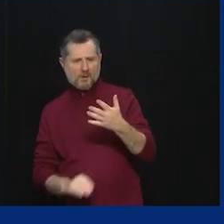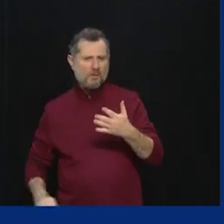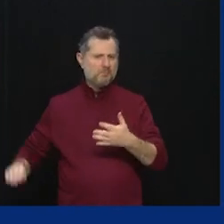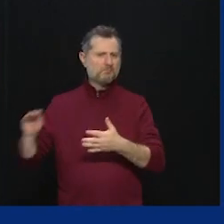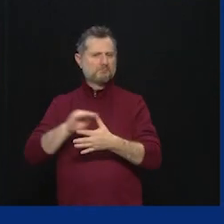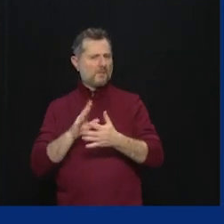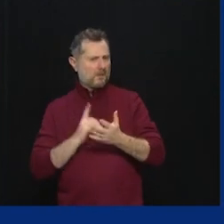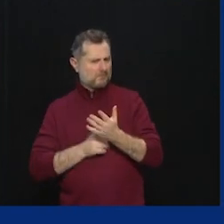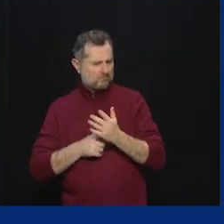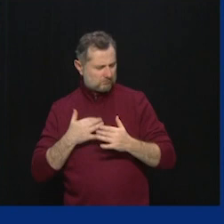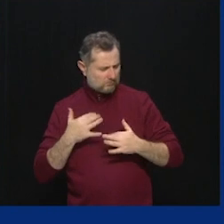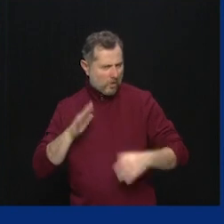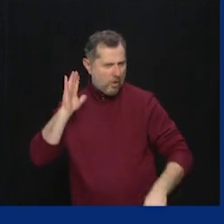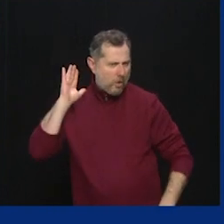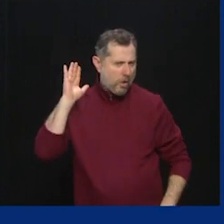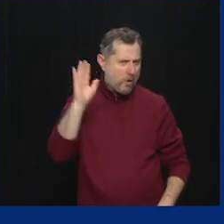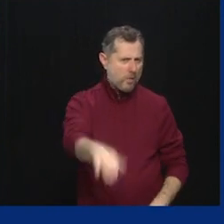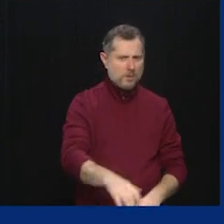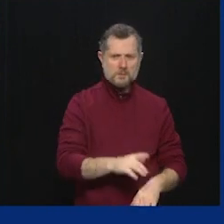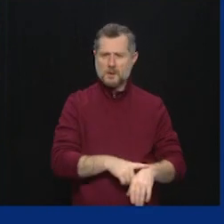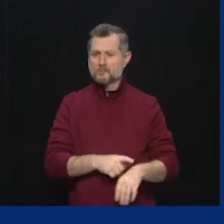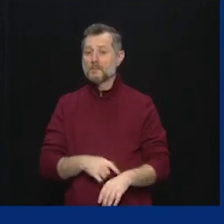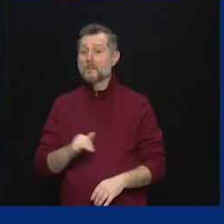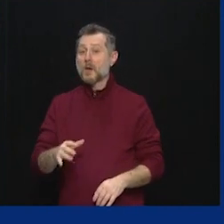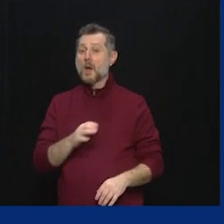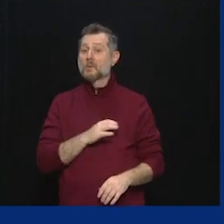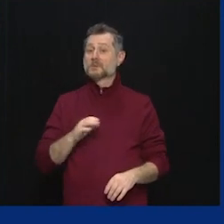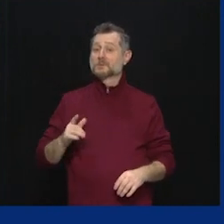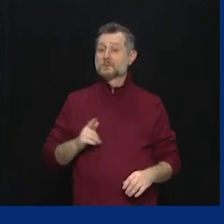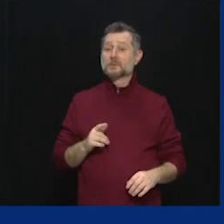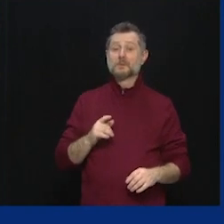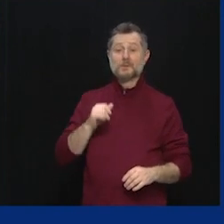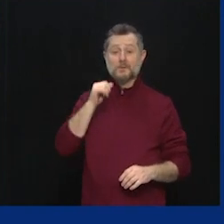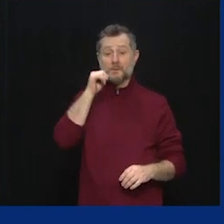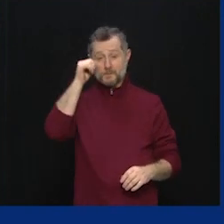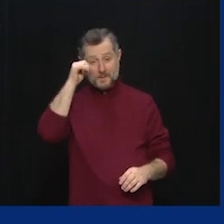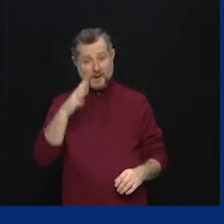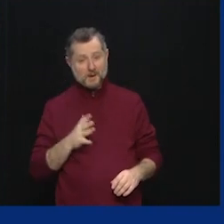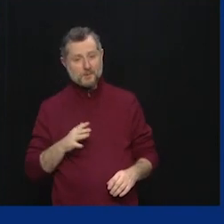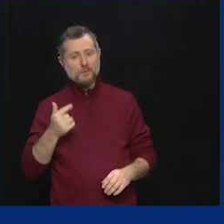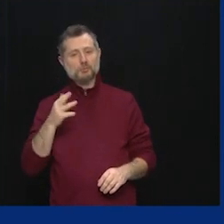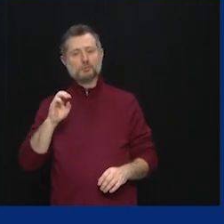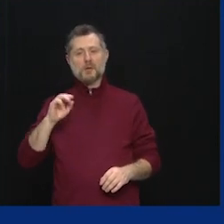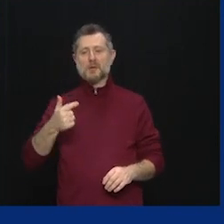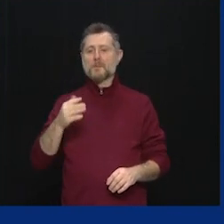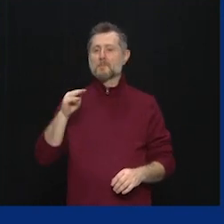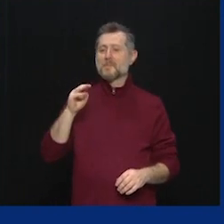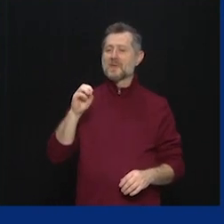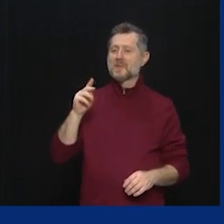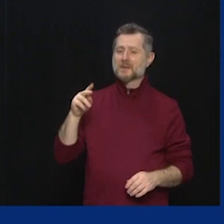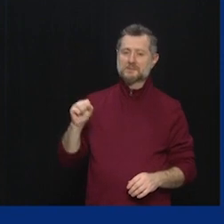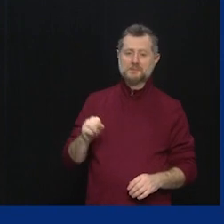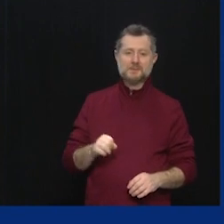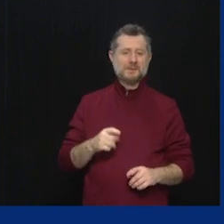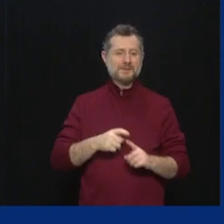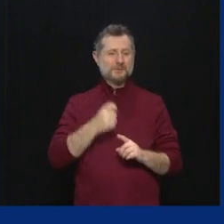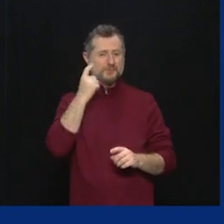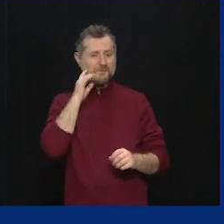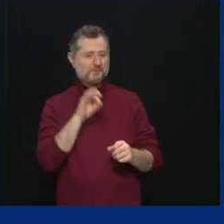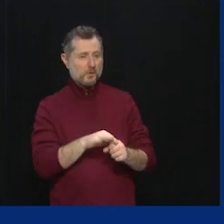Our Congressman Greg Meeks is here, fresh off of voting for important legislation that's going to help the state of New